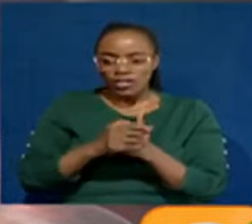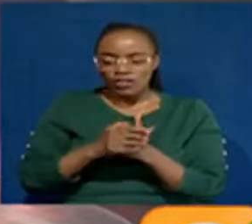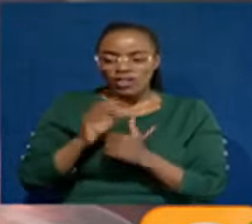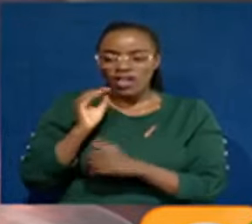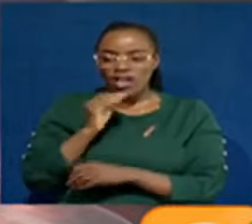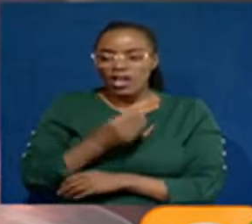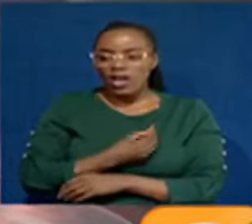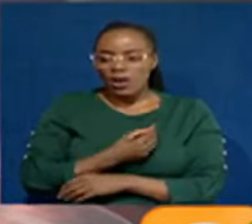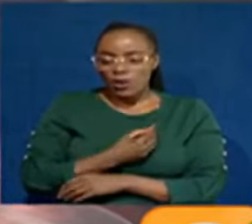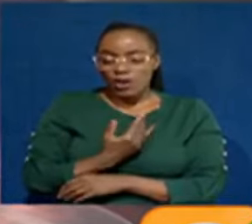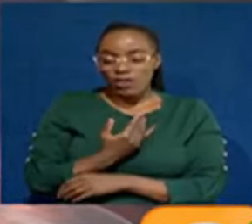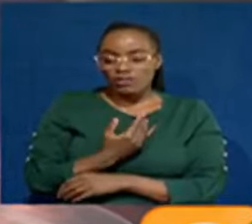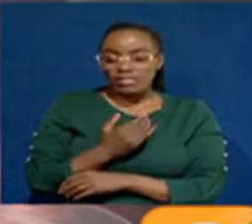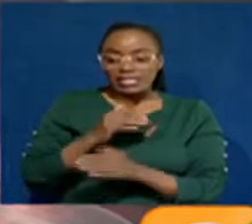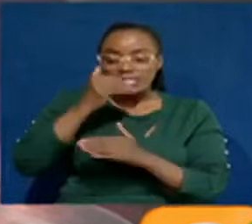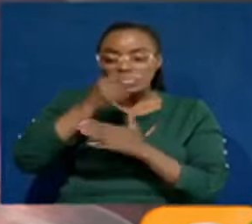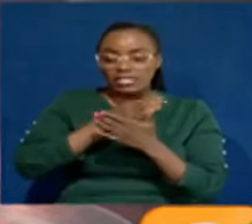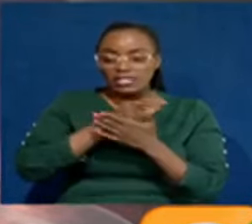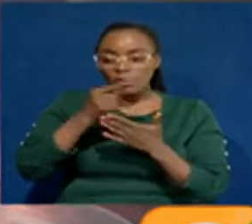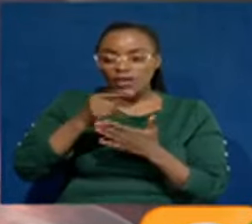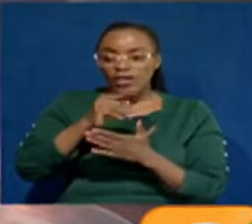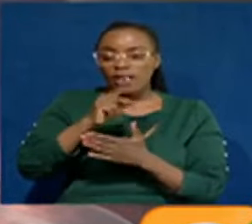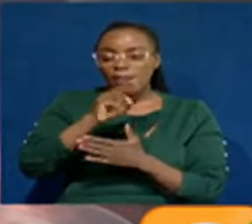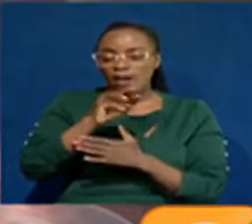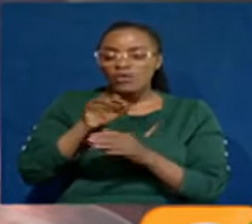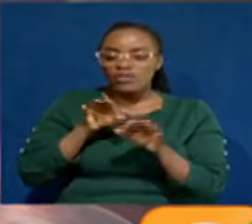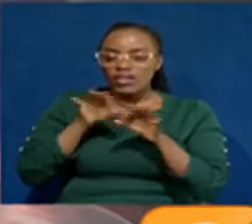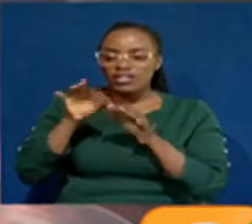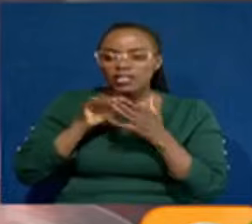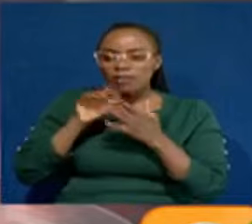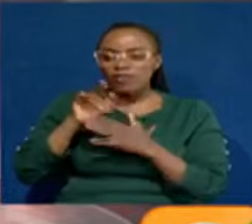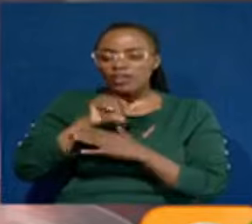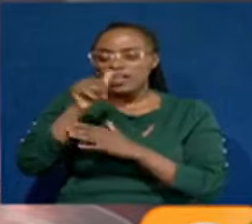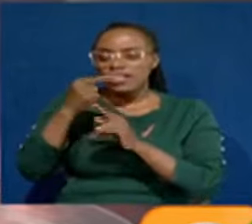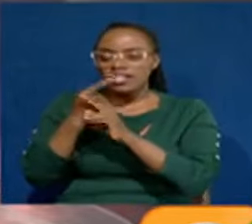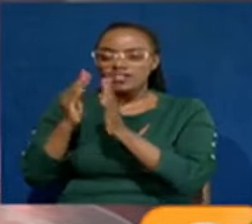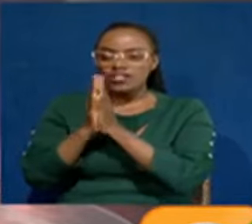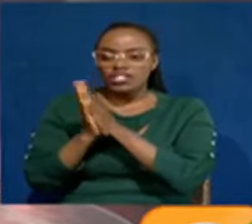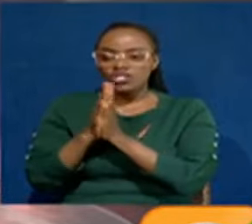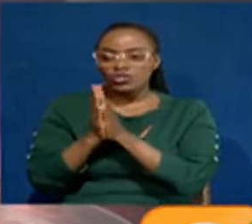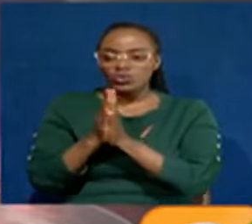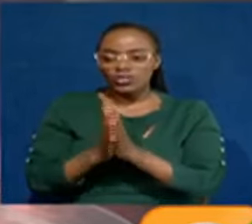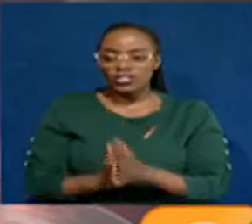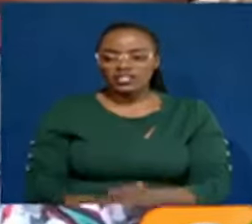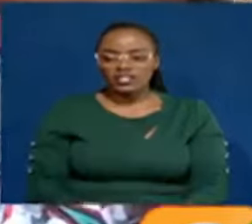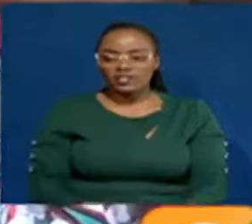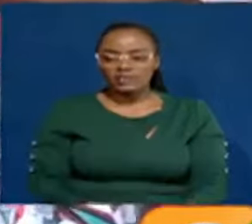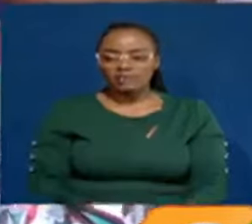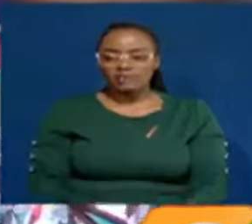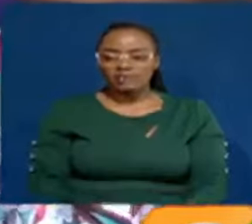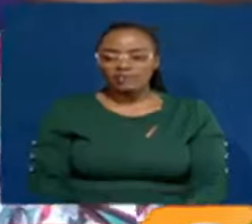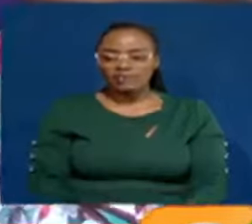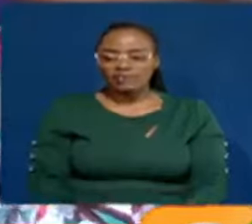Mwangi, that is from next week, and Kamau Mwangi gives us more details on these and other stories.